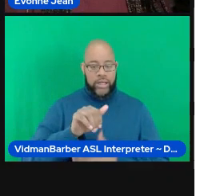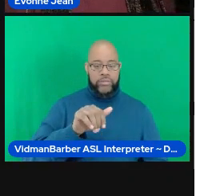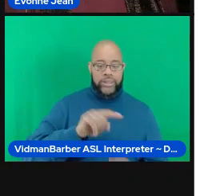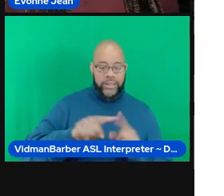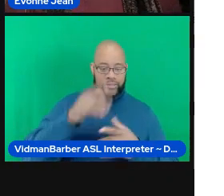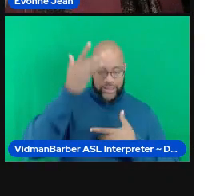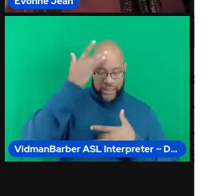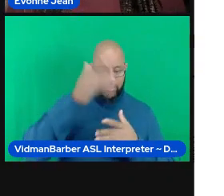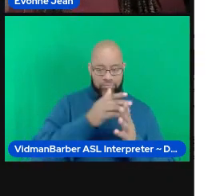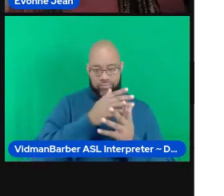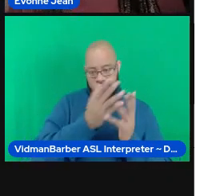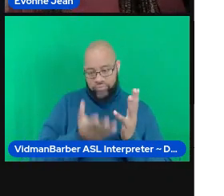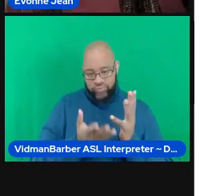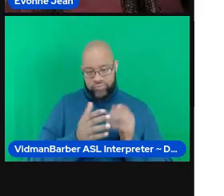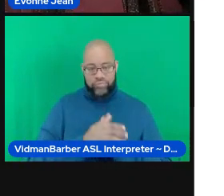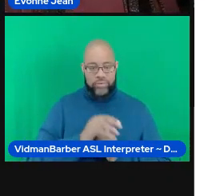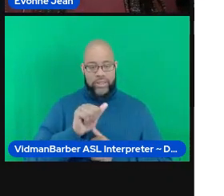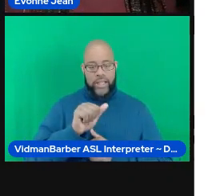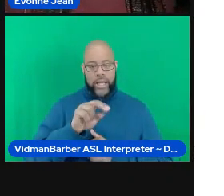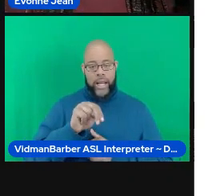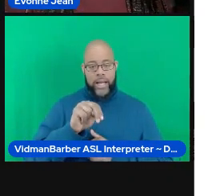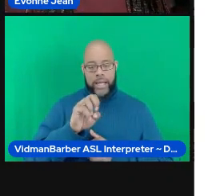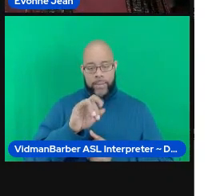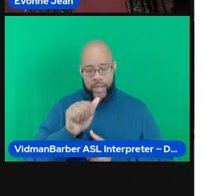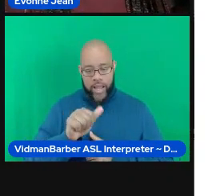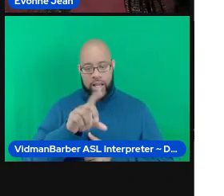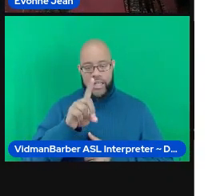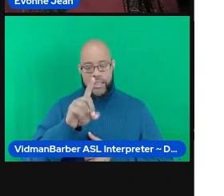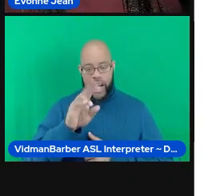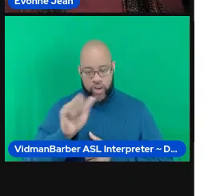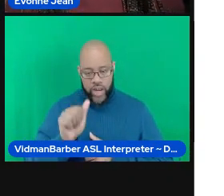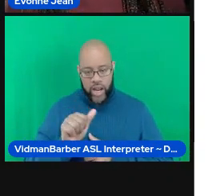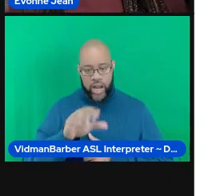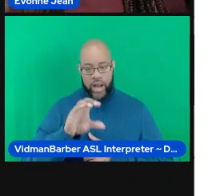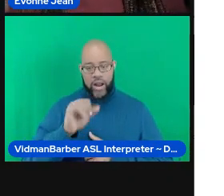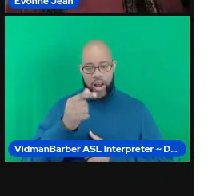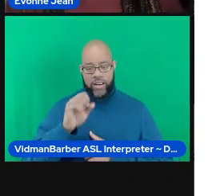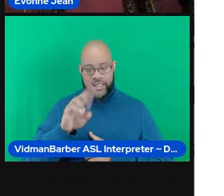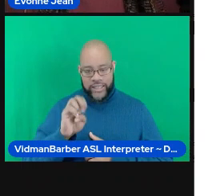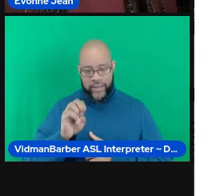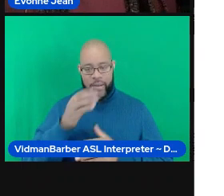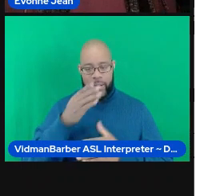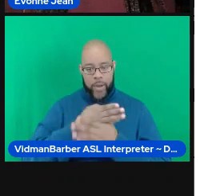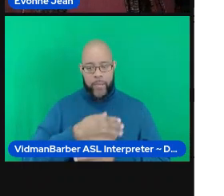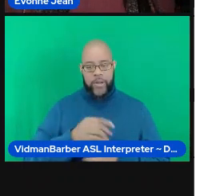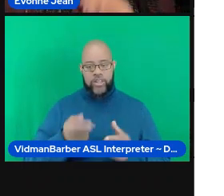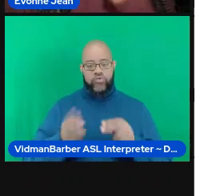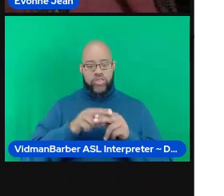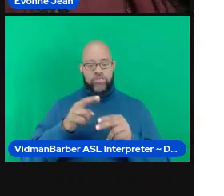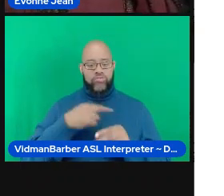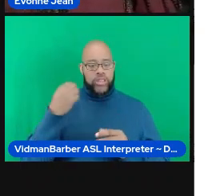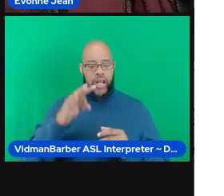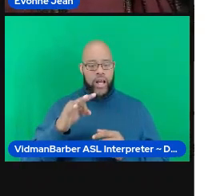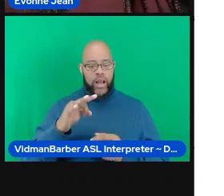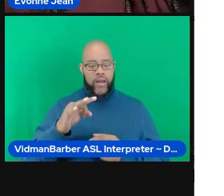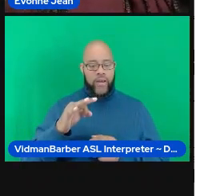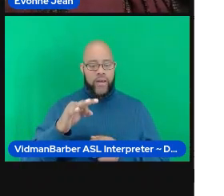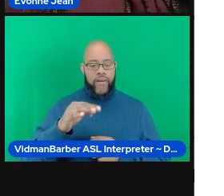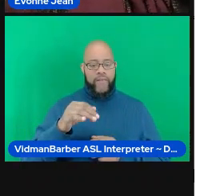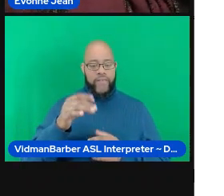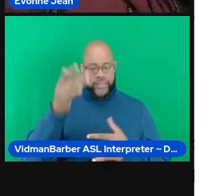well as cognitive impairment in children, as well as increased risk of co-infections with other endemic pathogens, such as malaria and